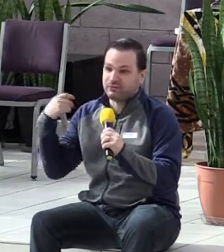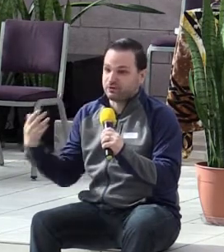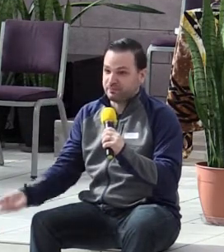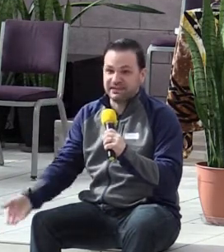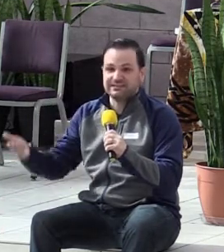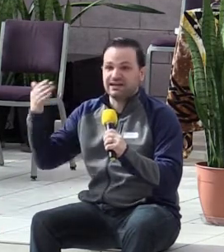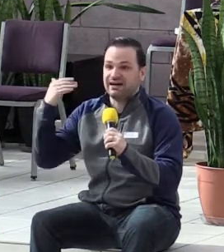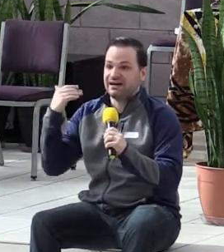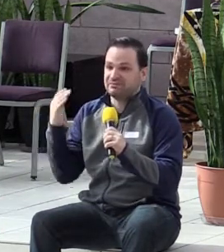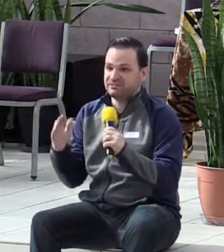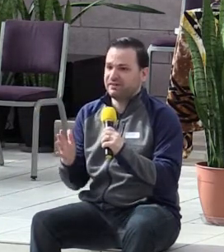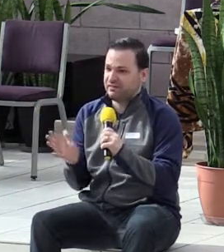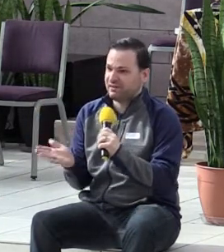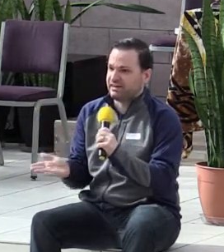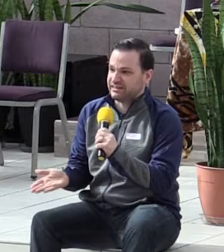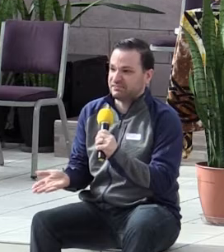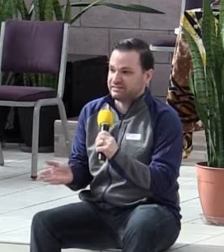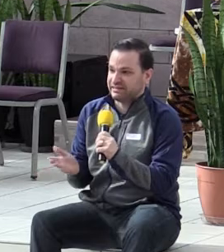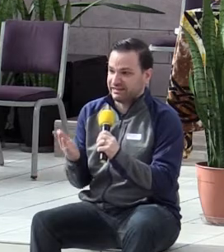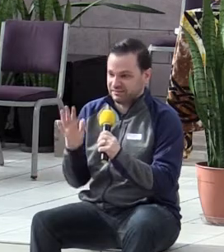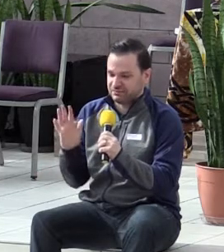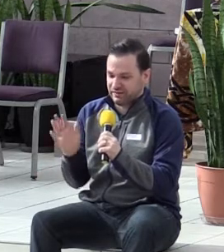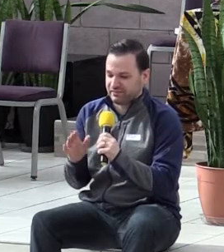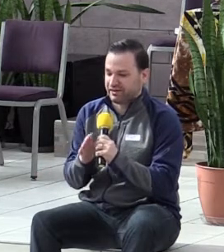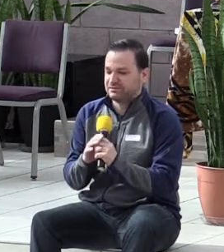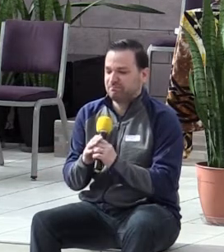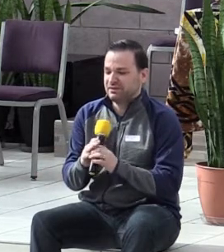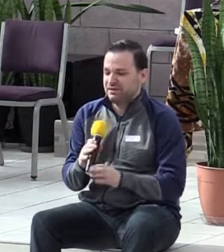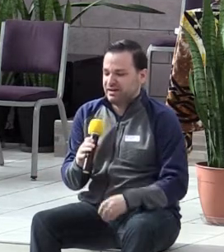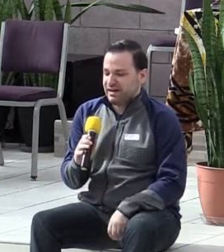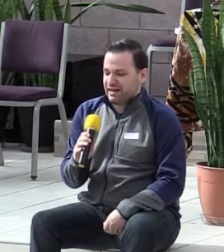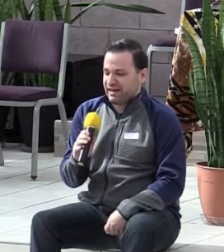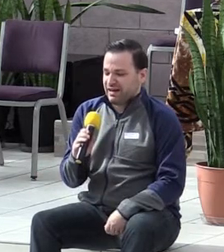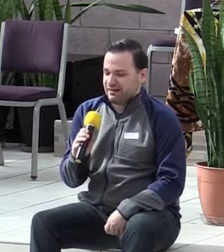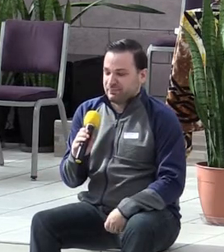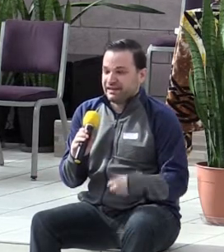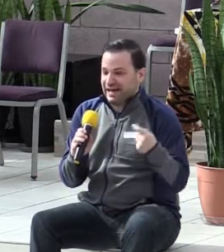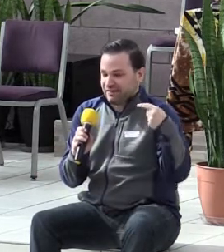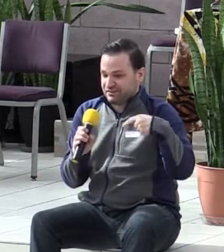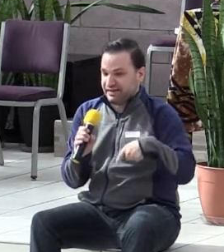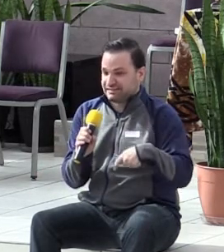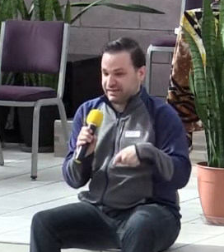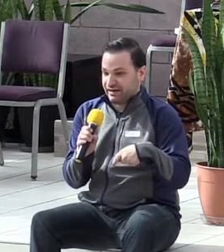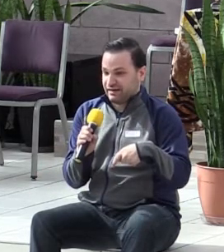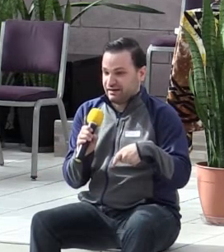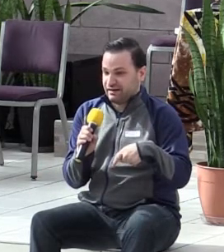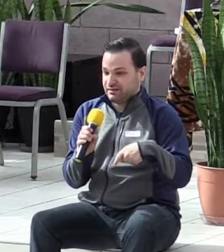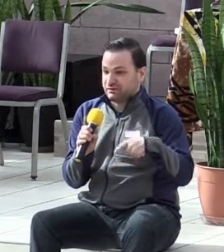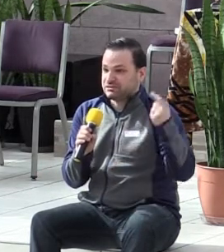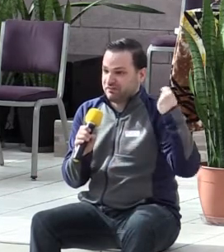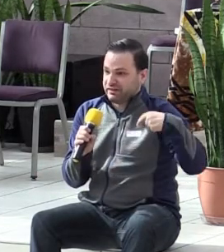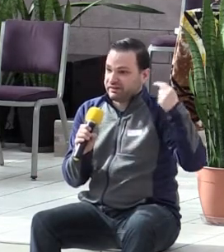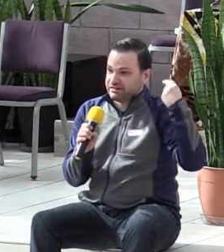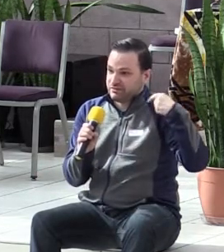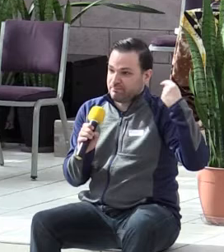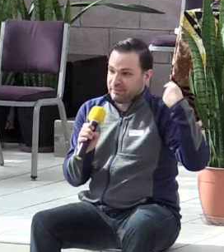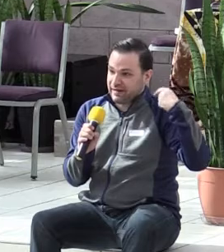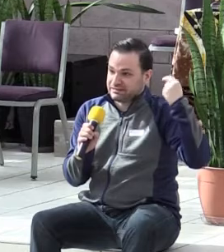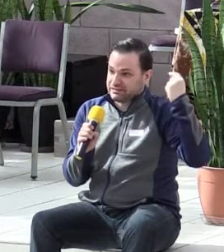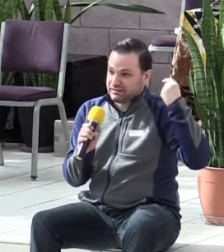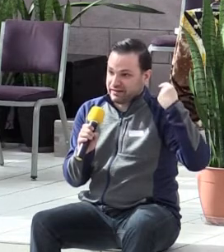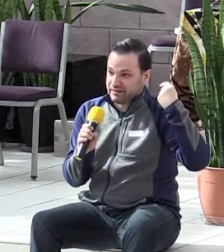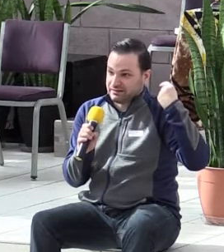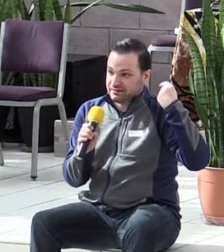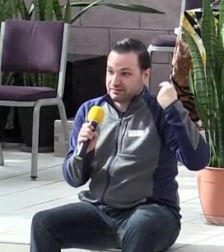and we ordered pizza, and it was a very, very nice first date. It was very, very nice. But then after that date, those feelings crept